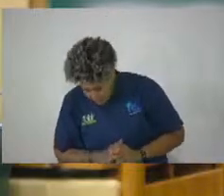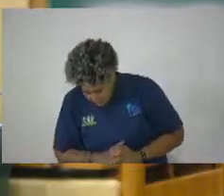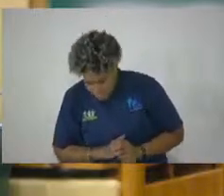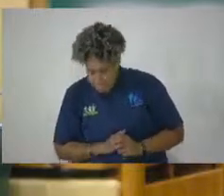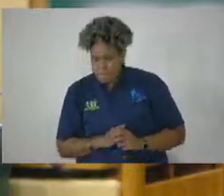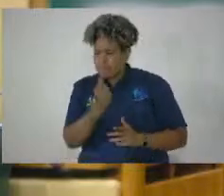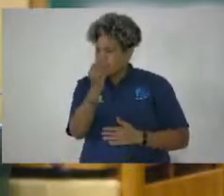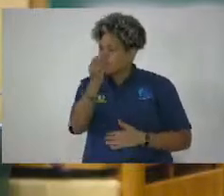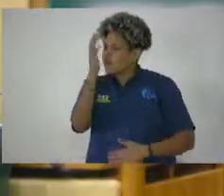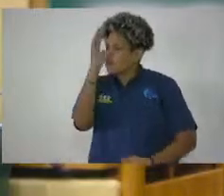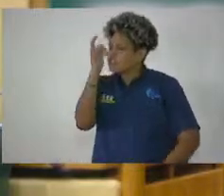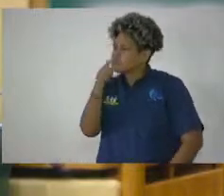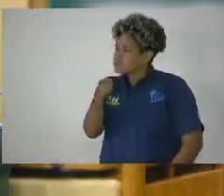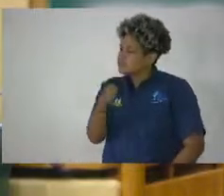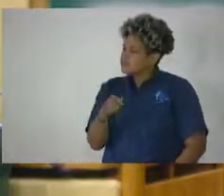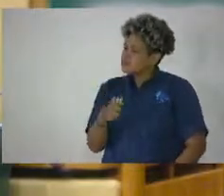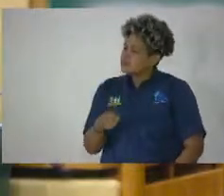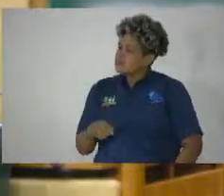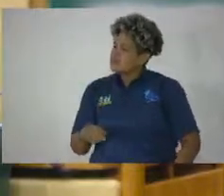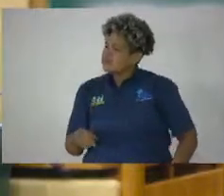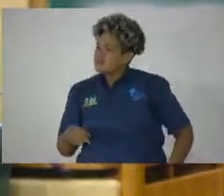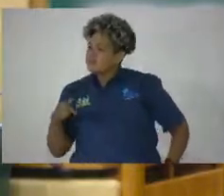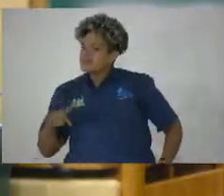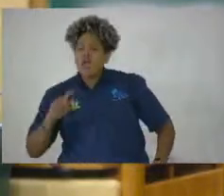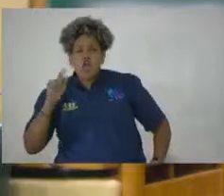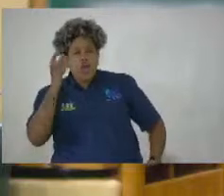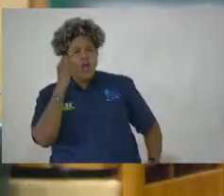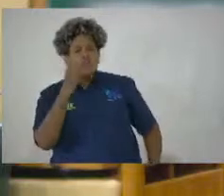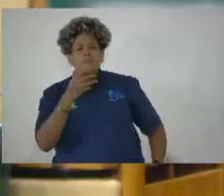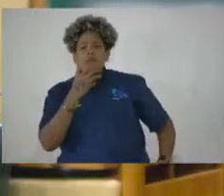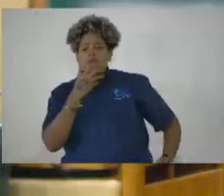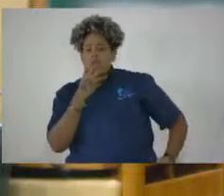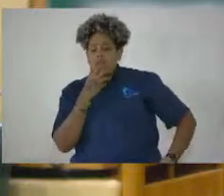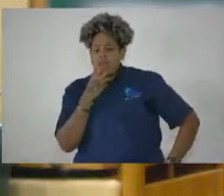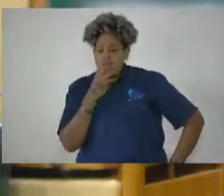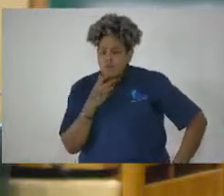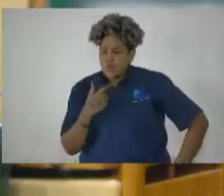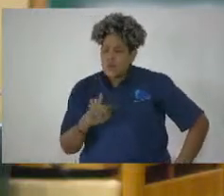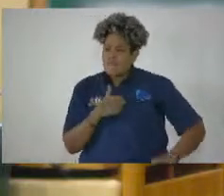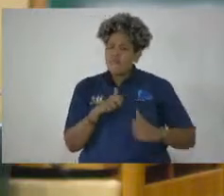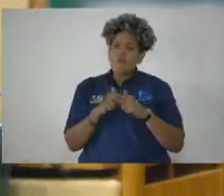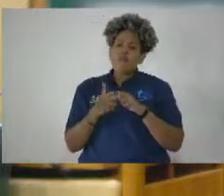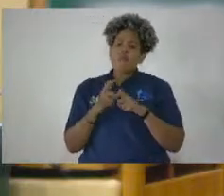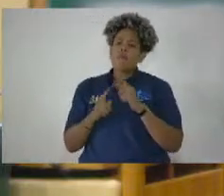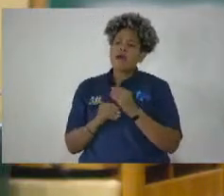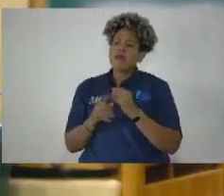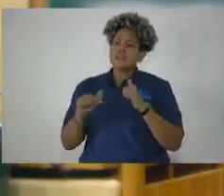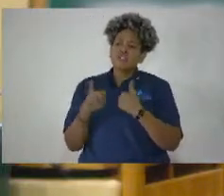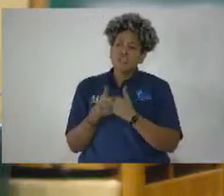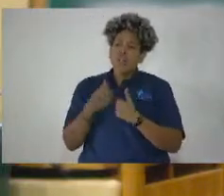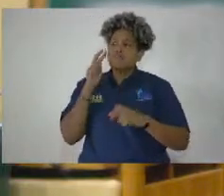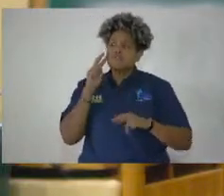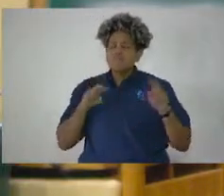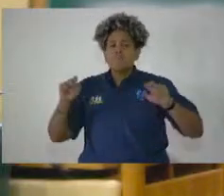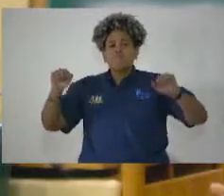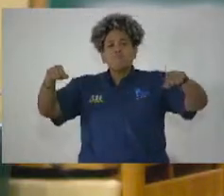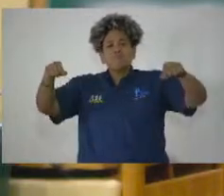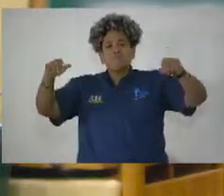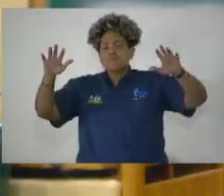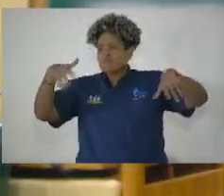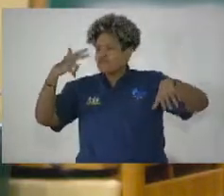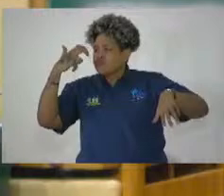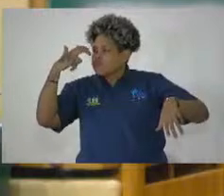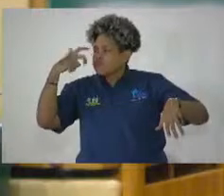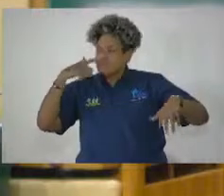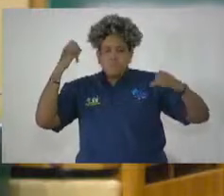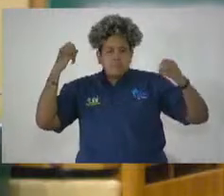So, Mr. Speaker, this is a government. We have problems and there are challenges, no doubt. There are many